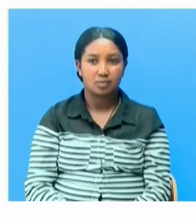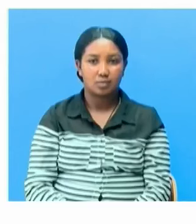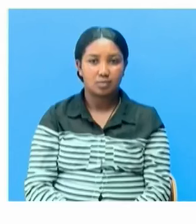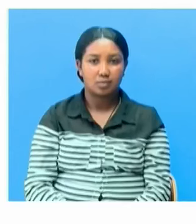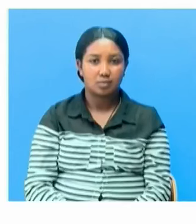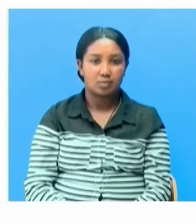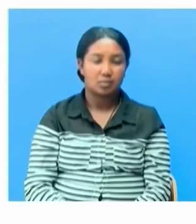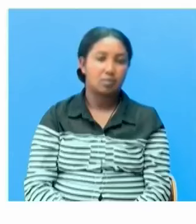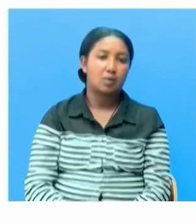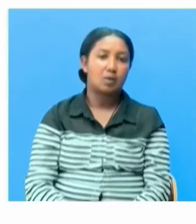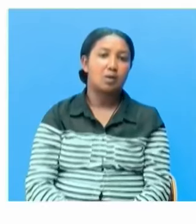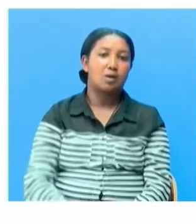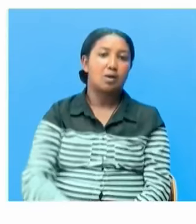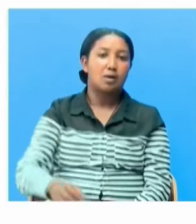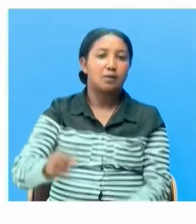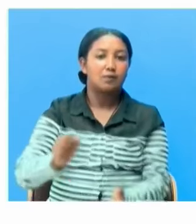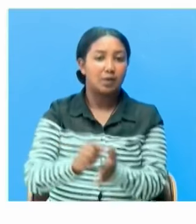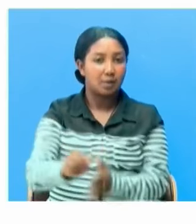is